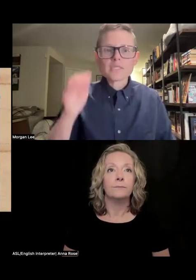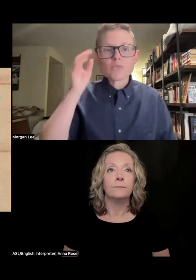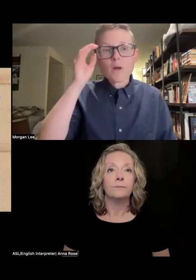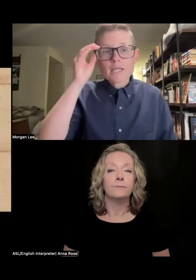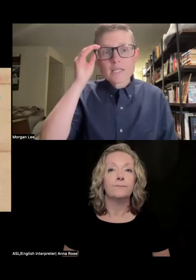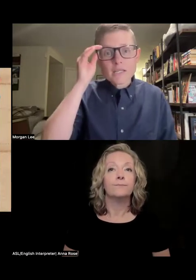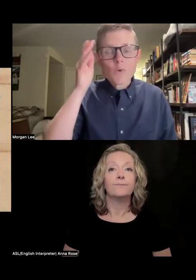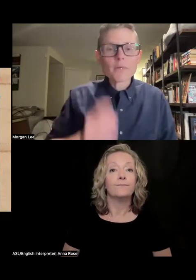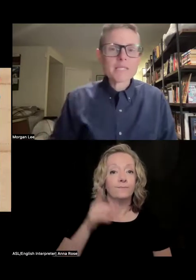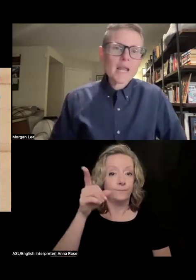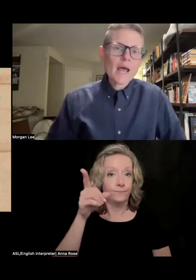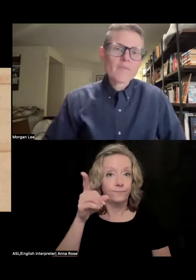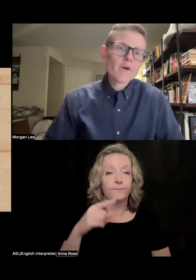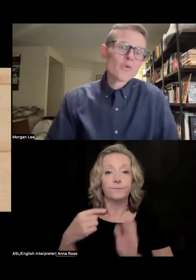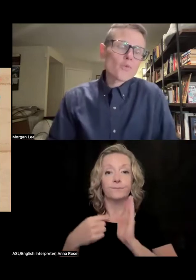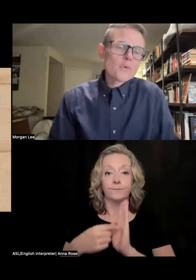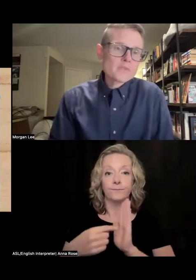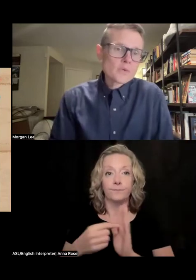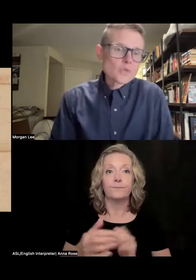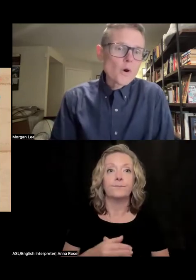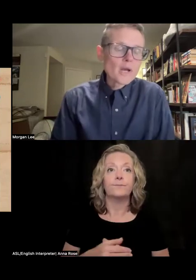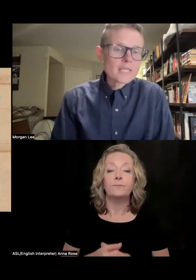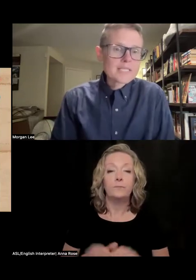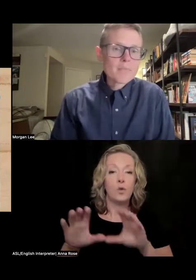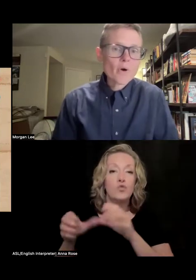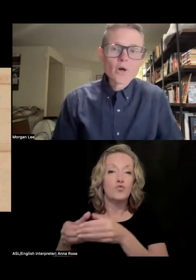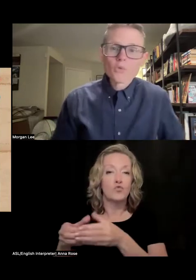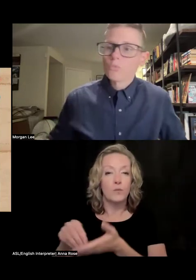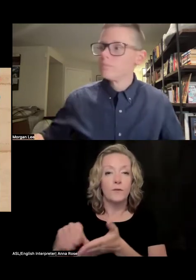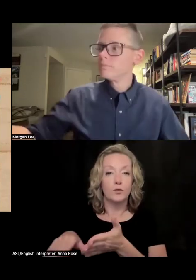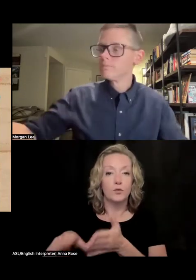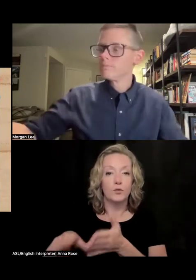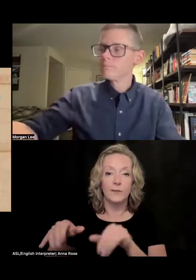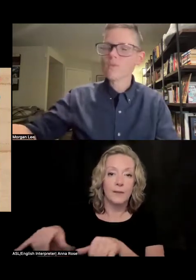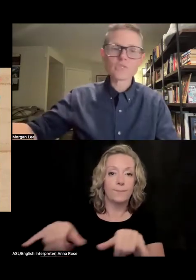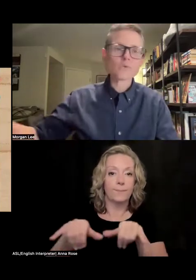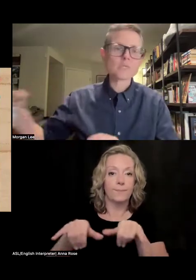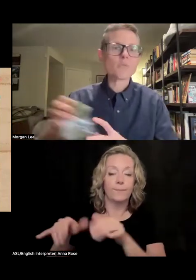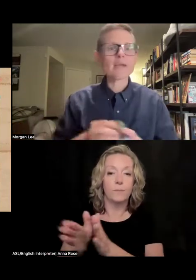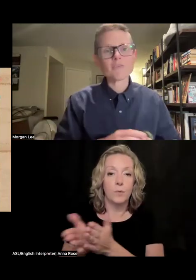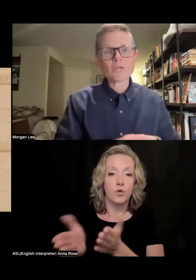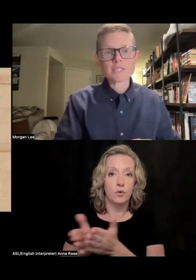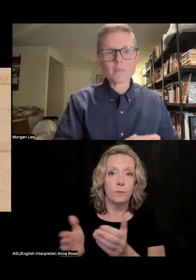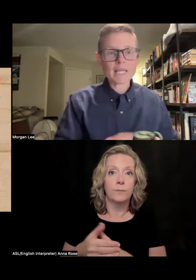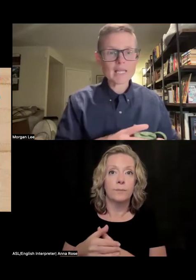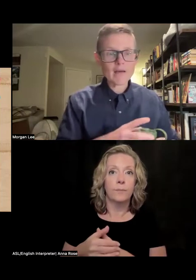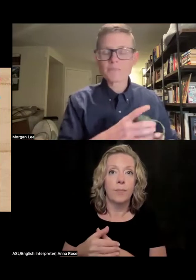So this is one instance where we did have a group of students working on the same book, where the students were at